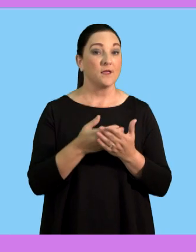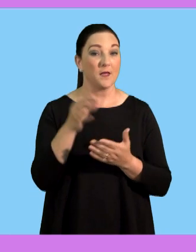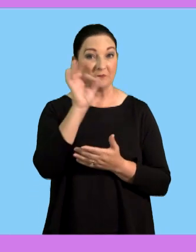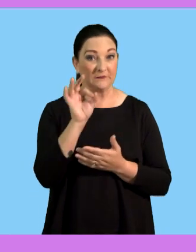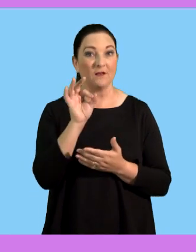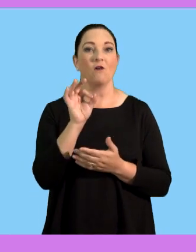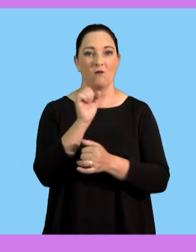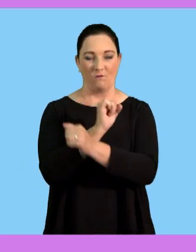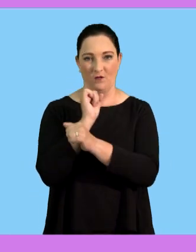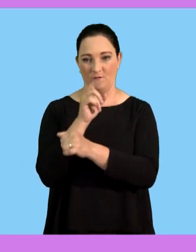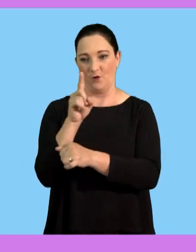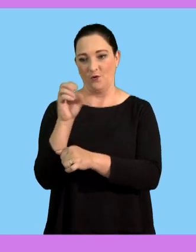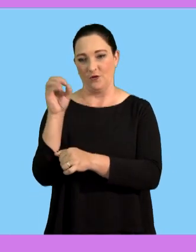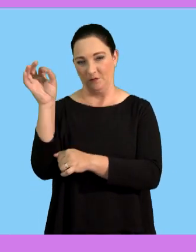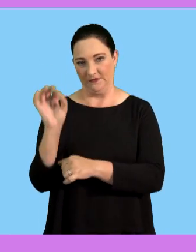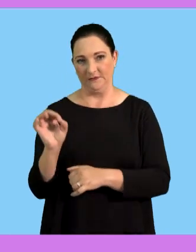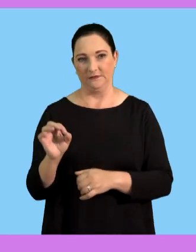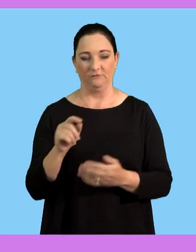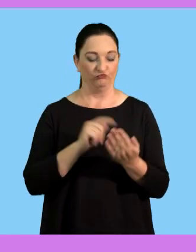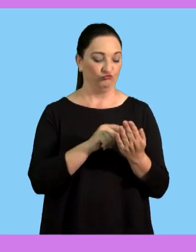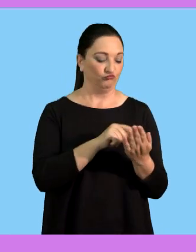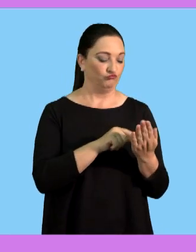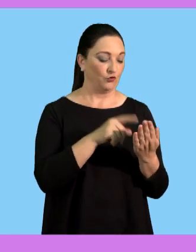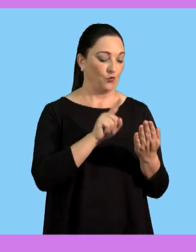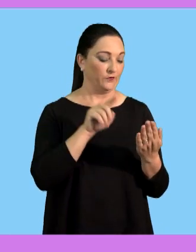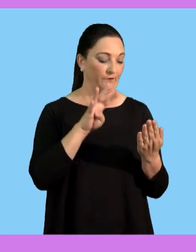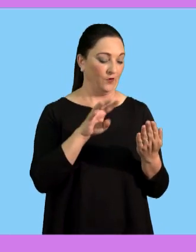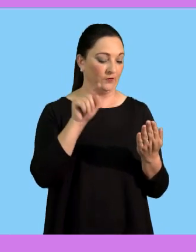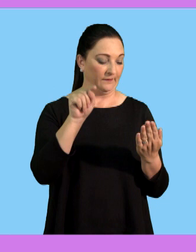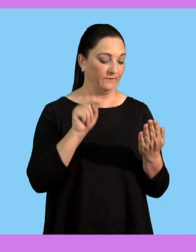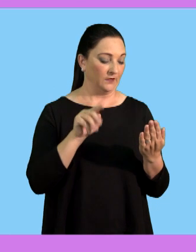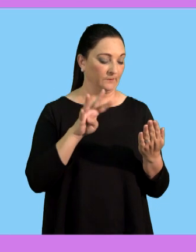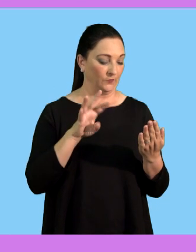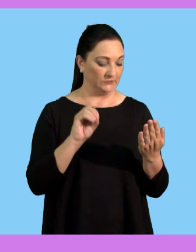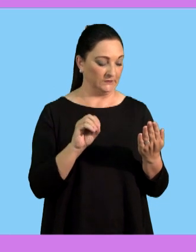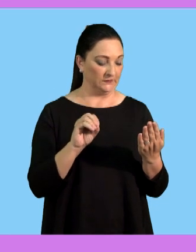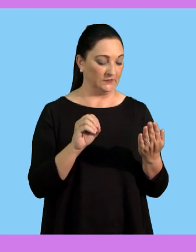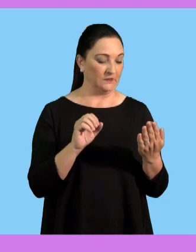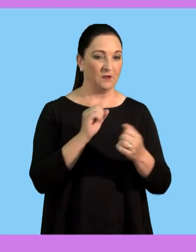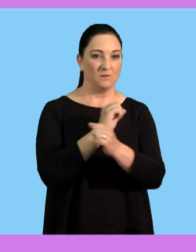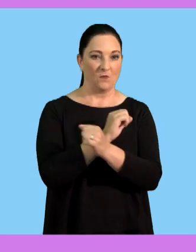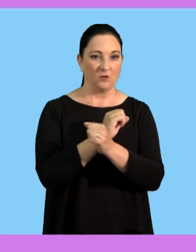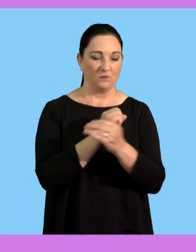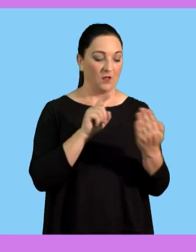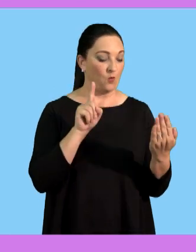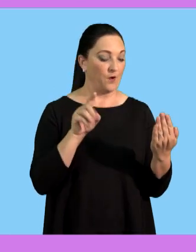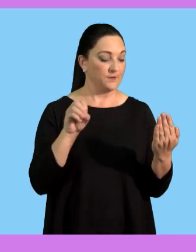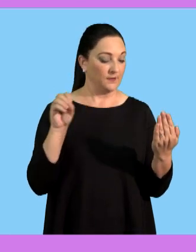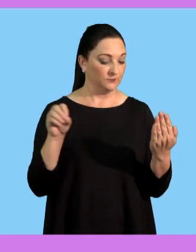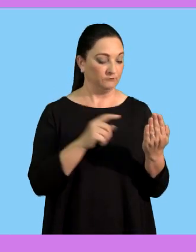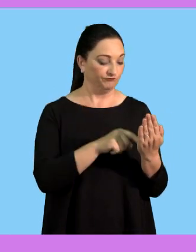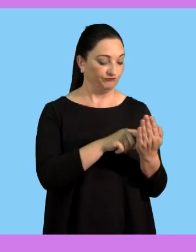I'll multiply by 100%. So let's quickly key this in. 4 divided by 40, multiply